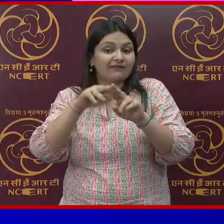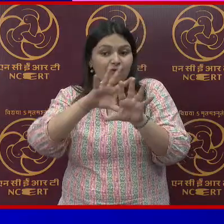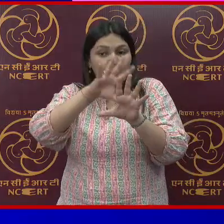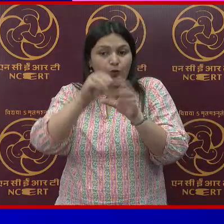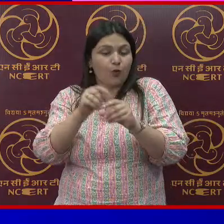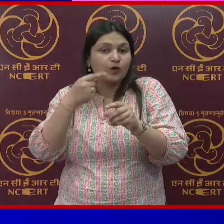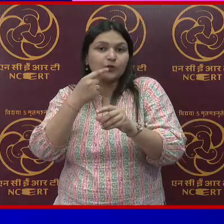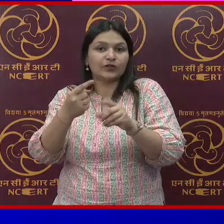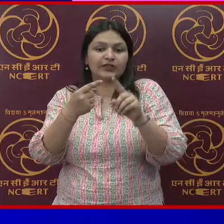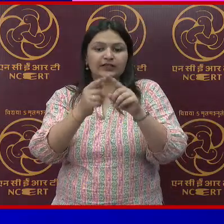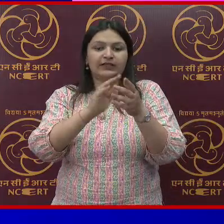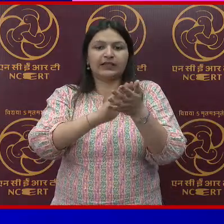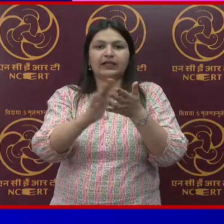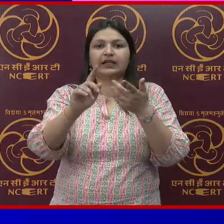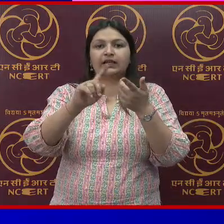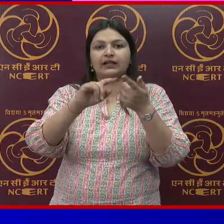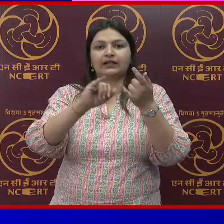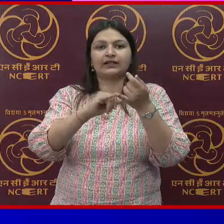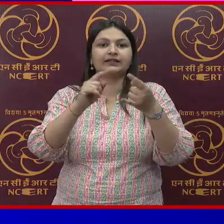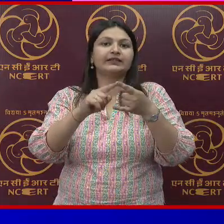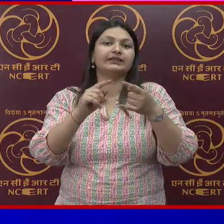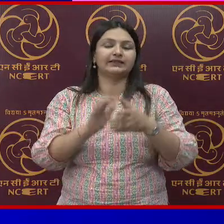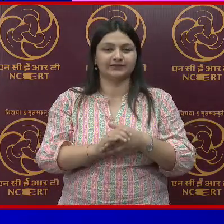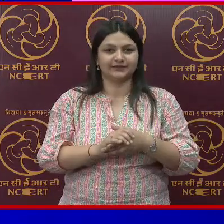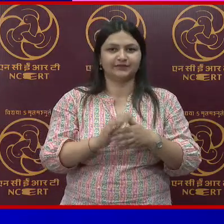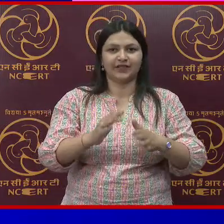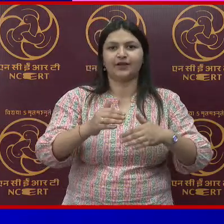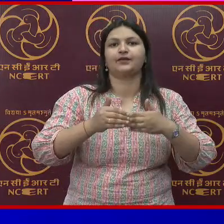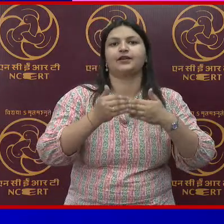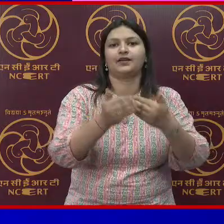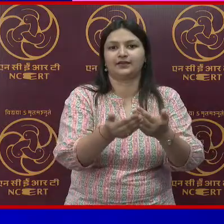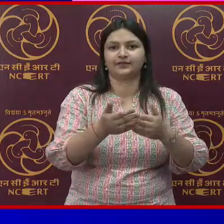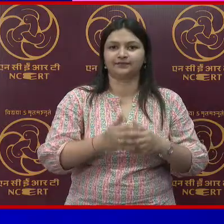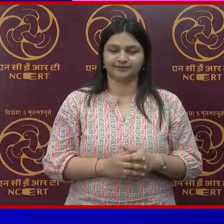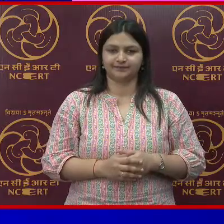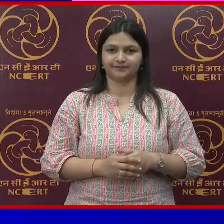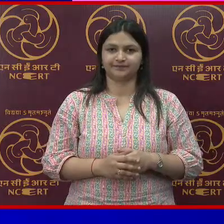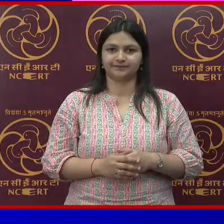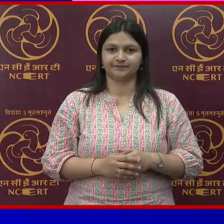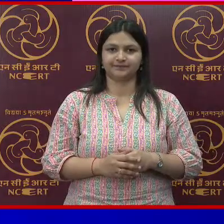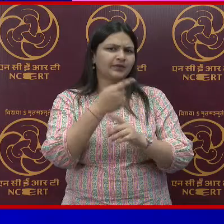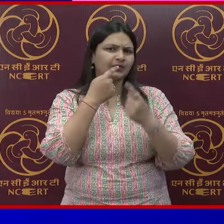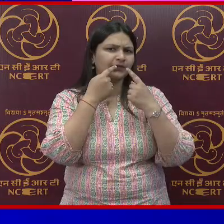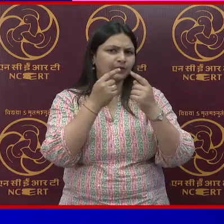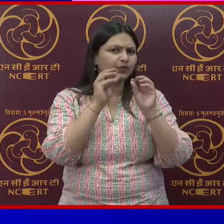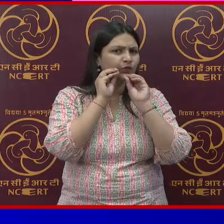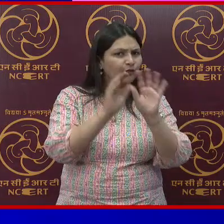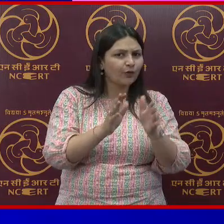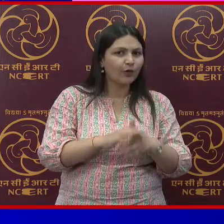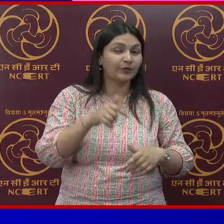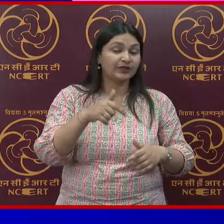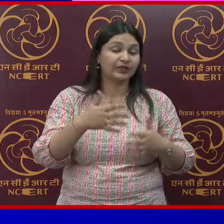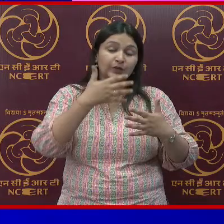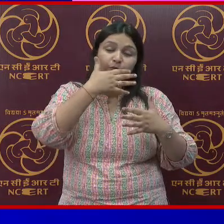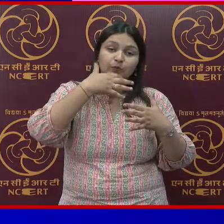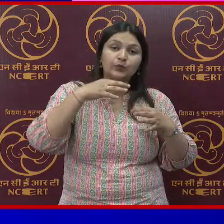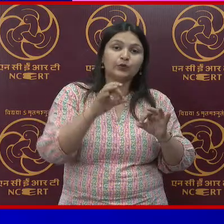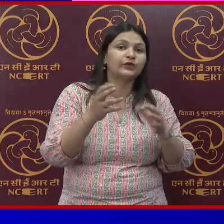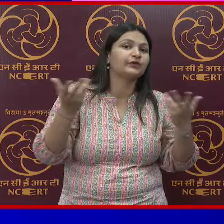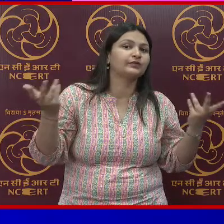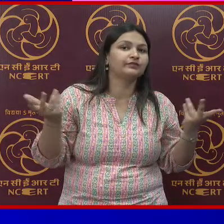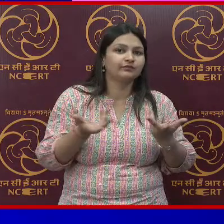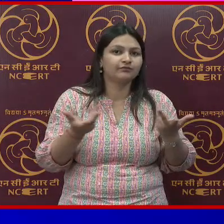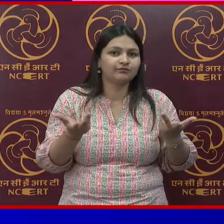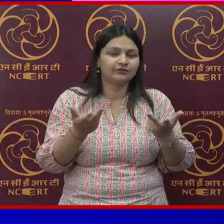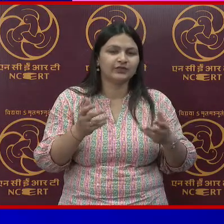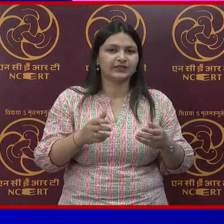and these, right? Right, ma'am. Okay, now let us proceed ahead. Now this is the most beautiful part of this